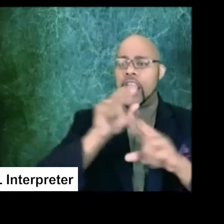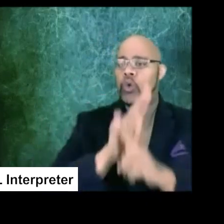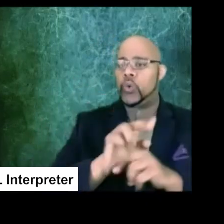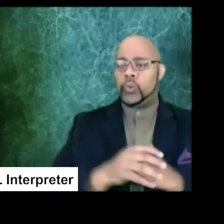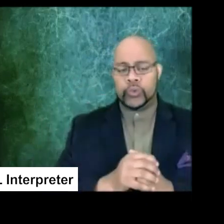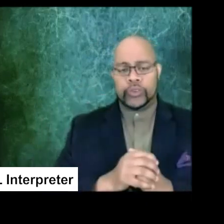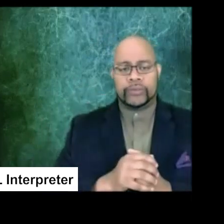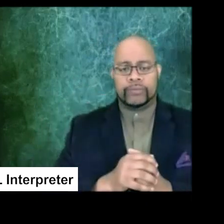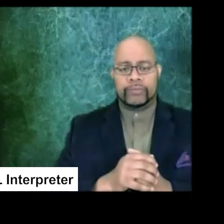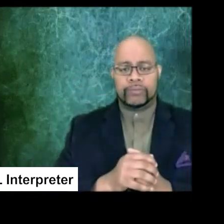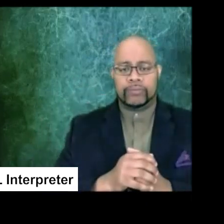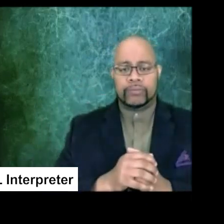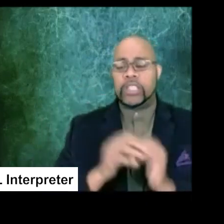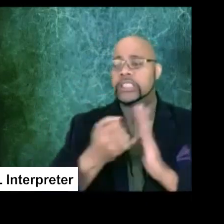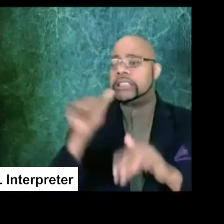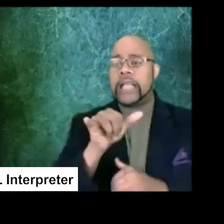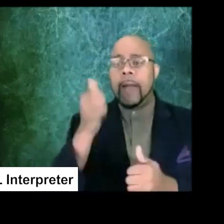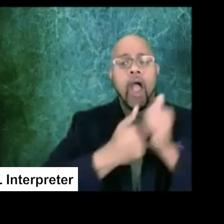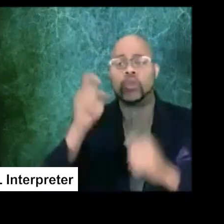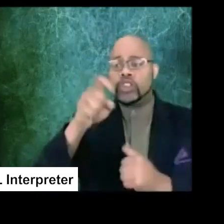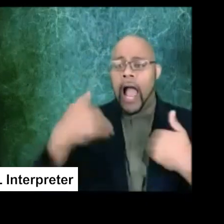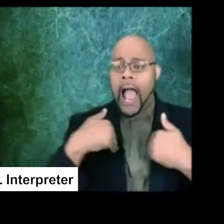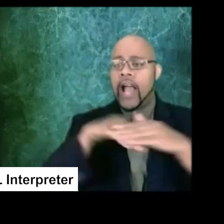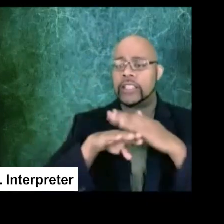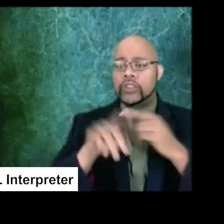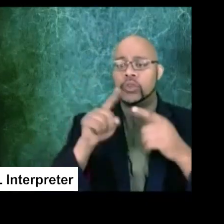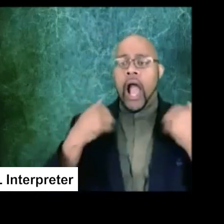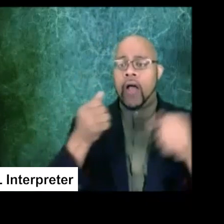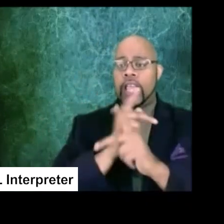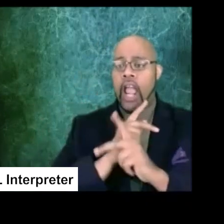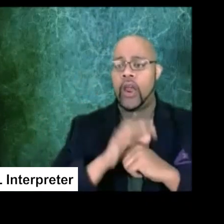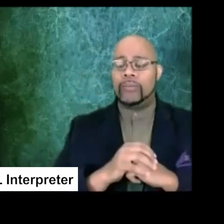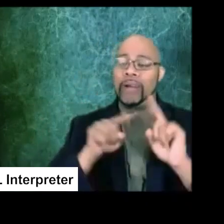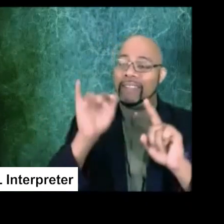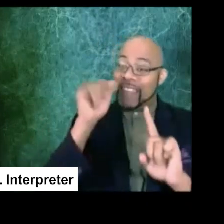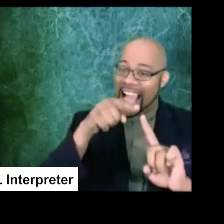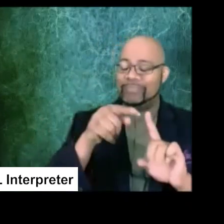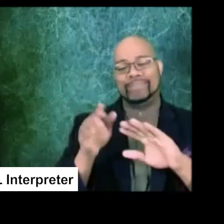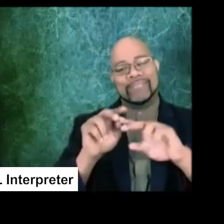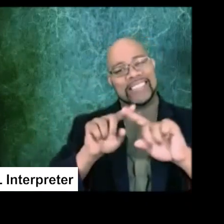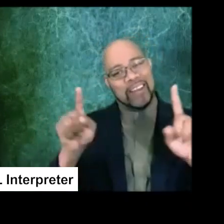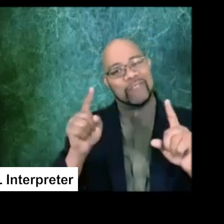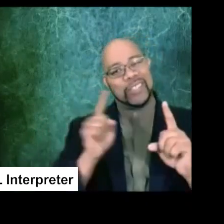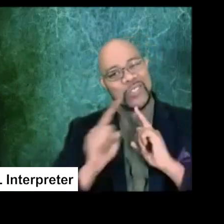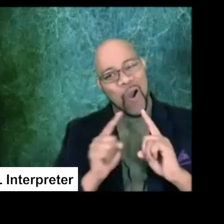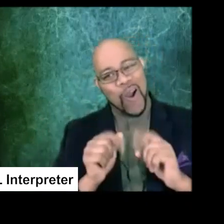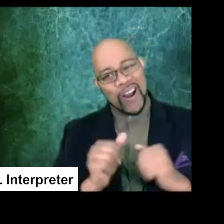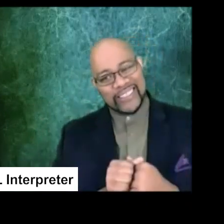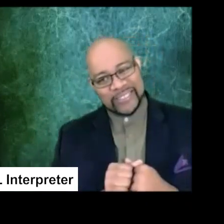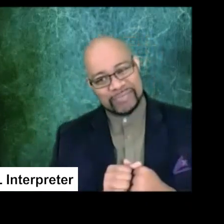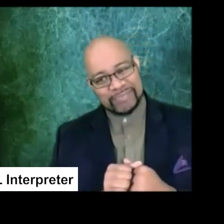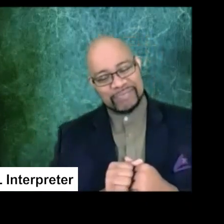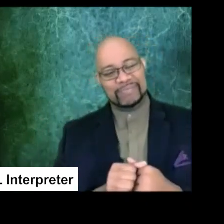utilize. Just like everyone should have access to health care. But that is another talk.